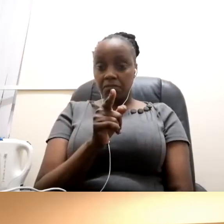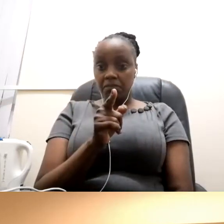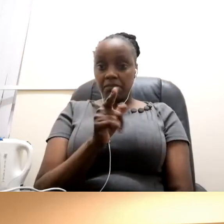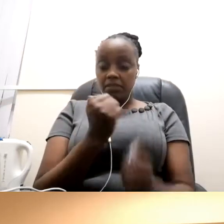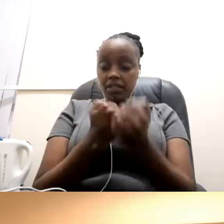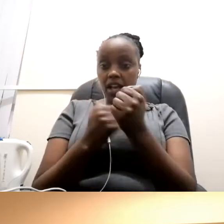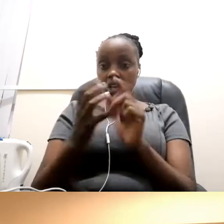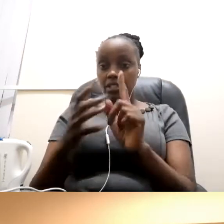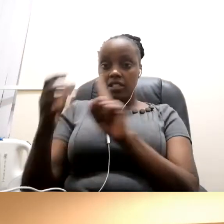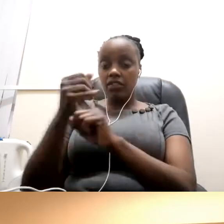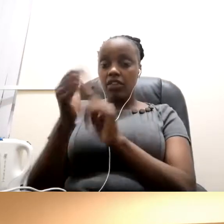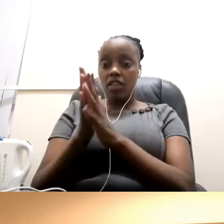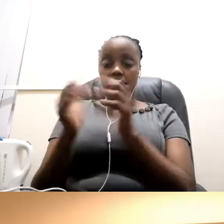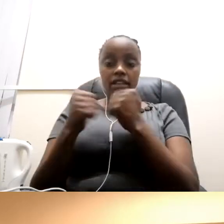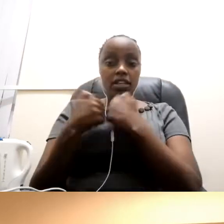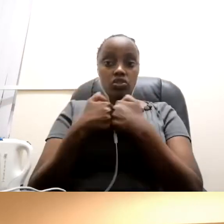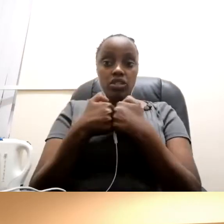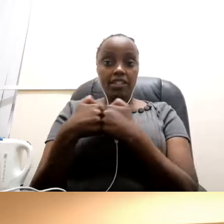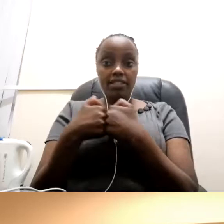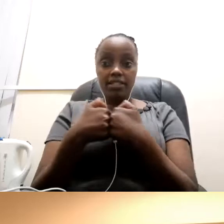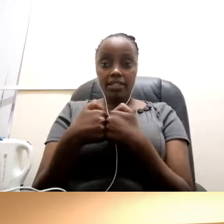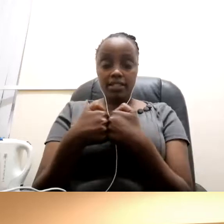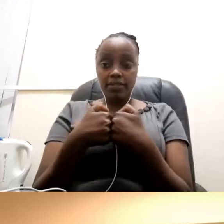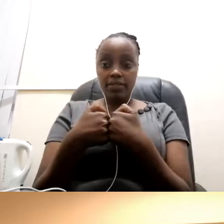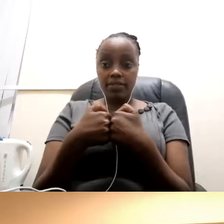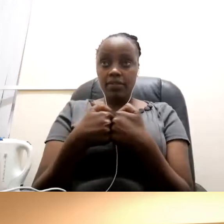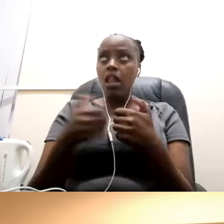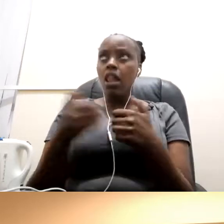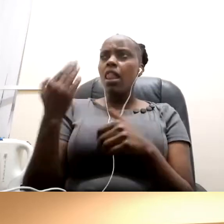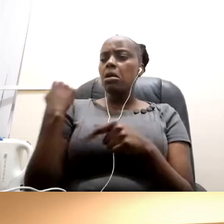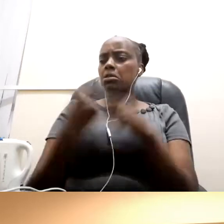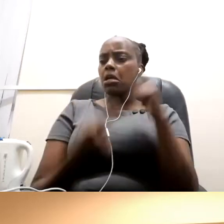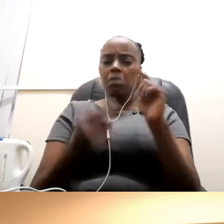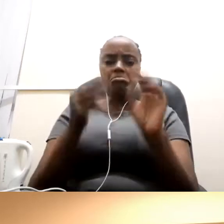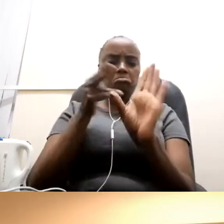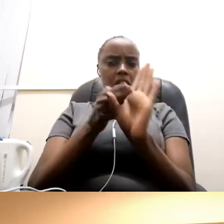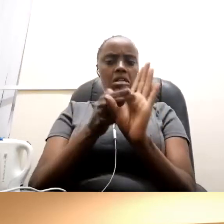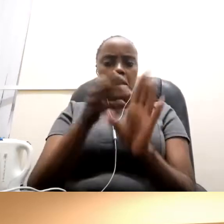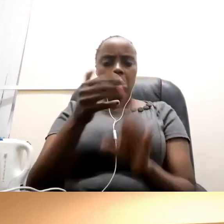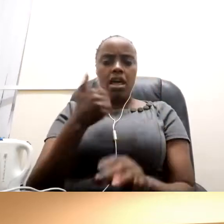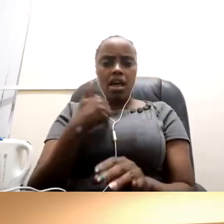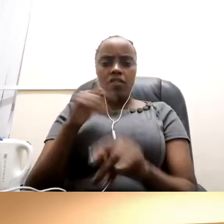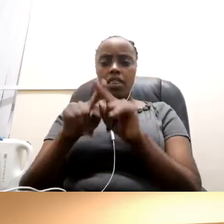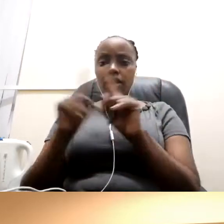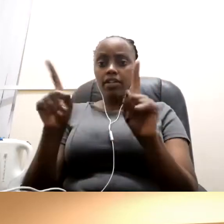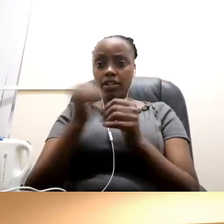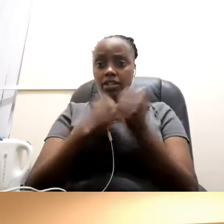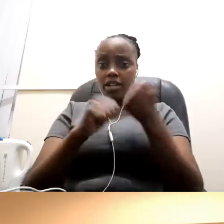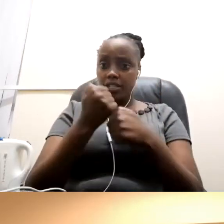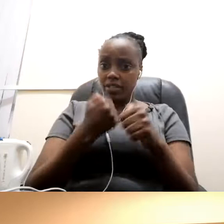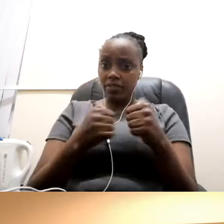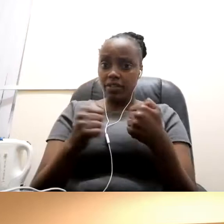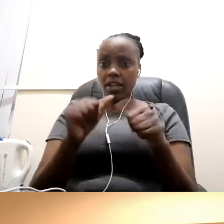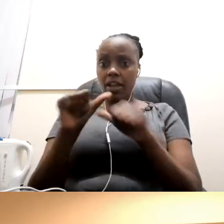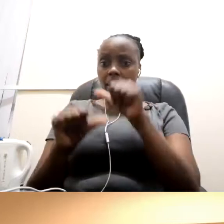achievements and challenges, last year I participated in different activities about